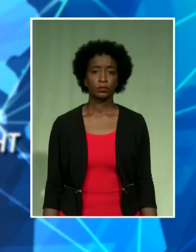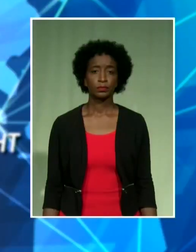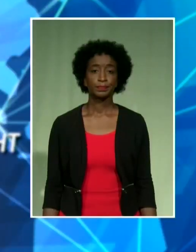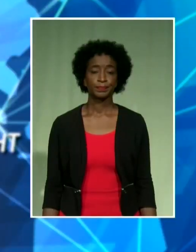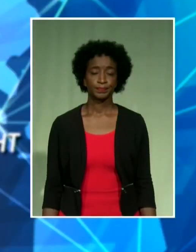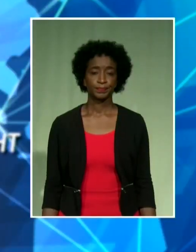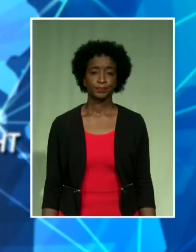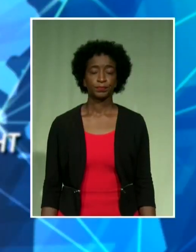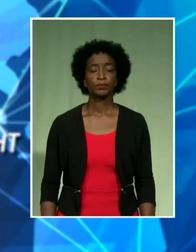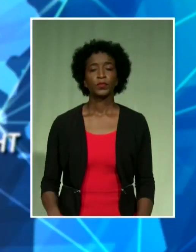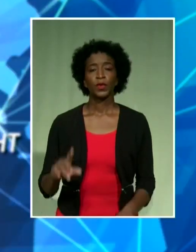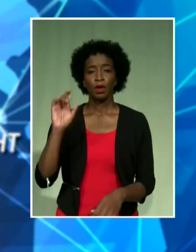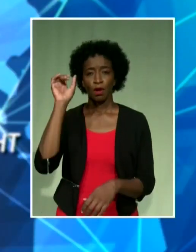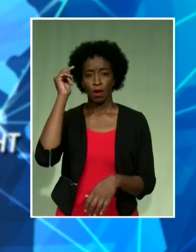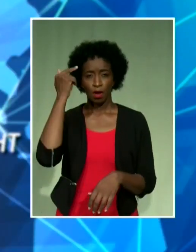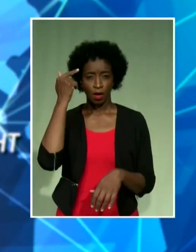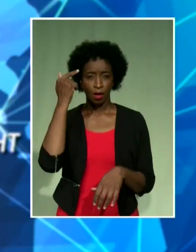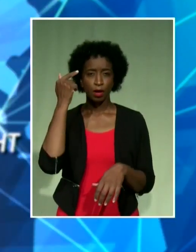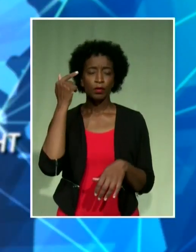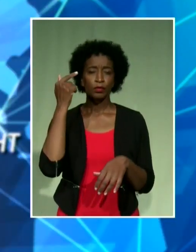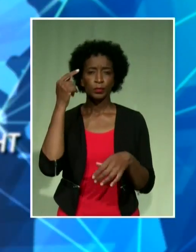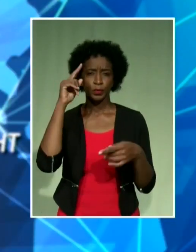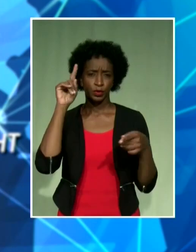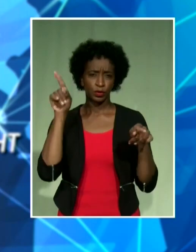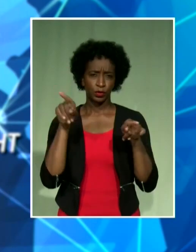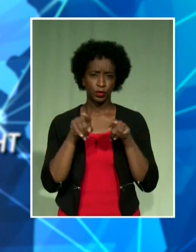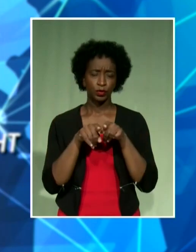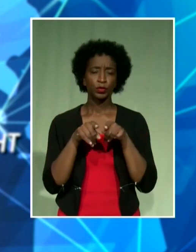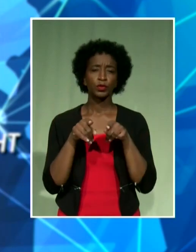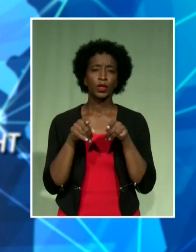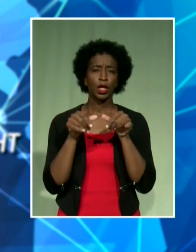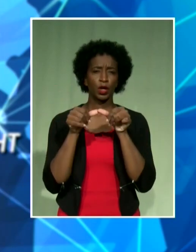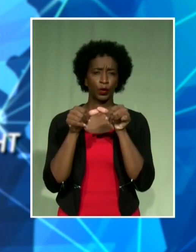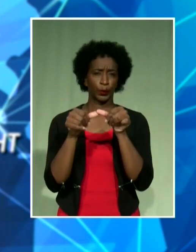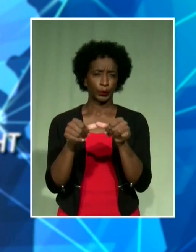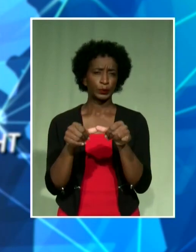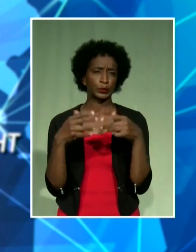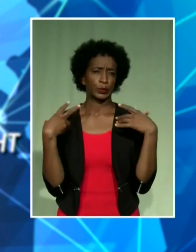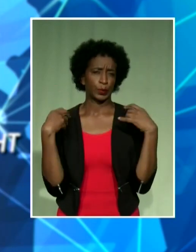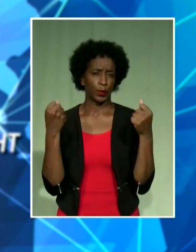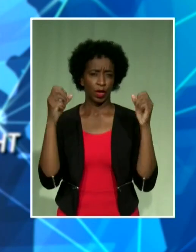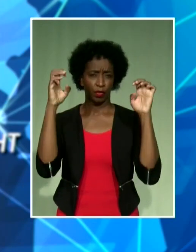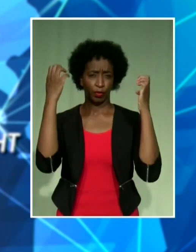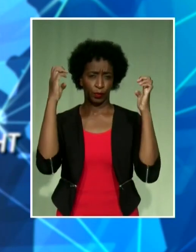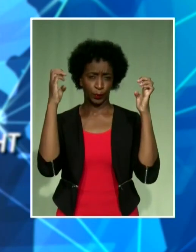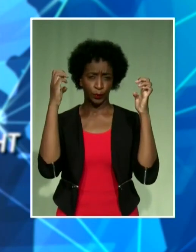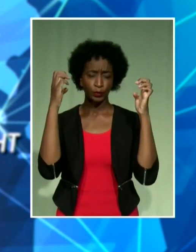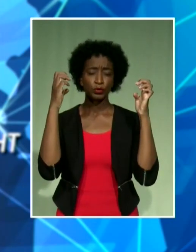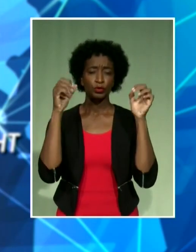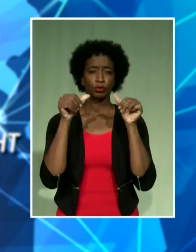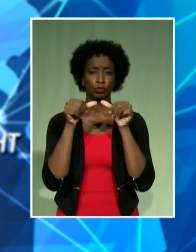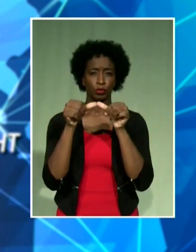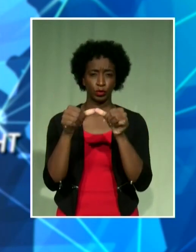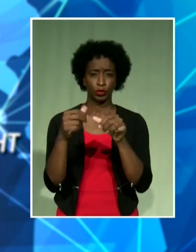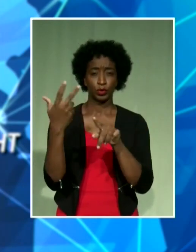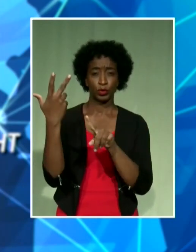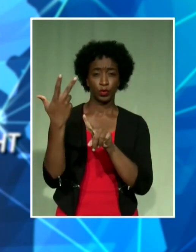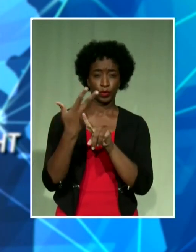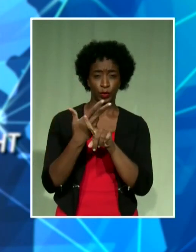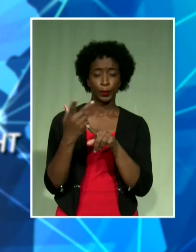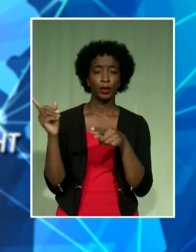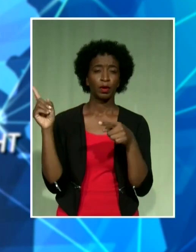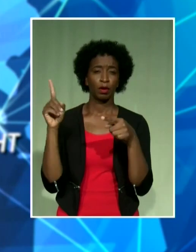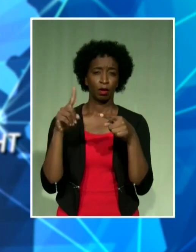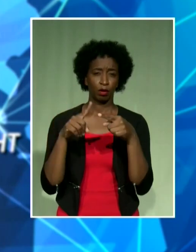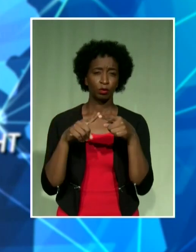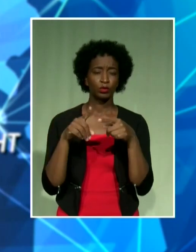Welcome back. Well, Parliament has passed a resolution to extend the public health emergency in Barbados by another 3 months until December 21st. Speaking